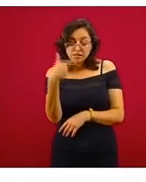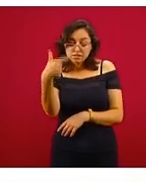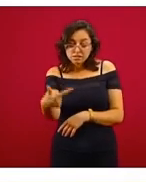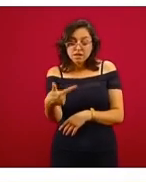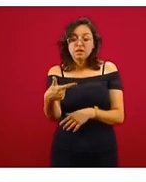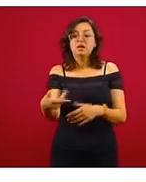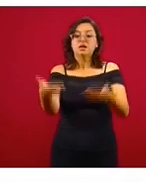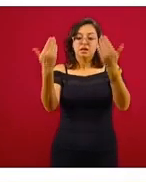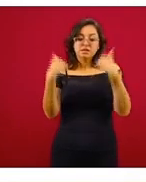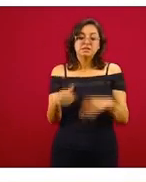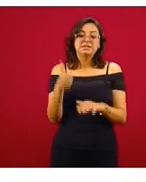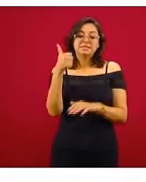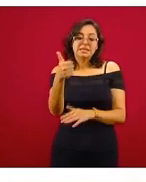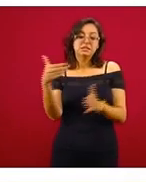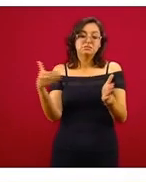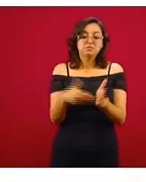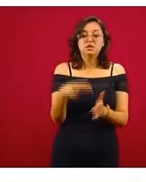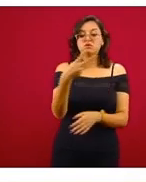beds,